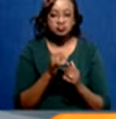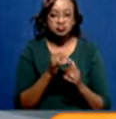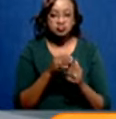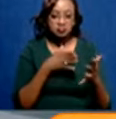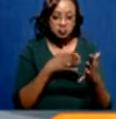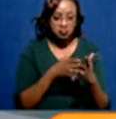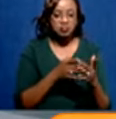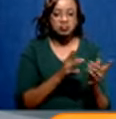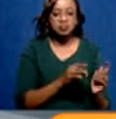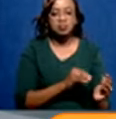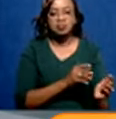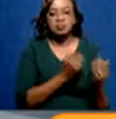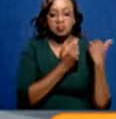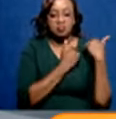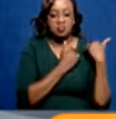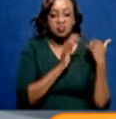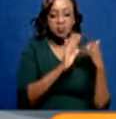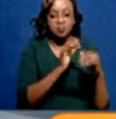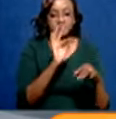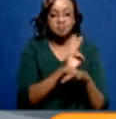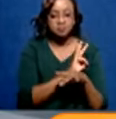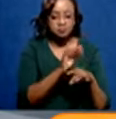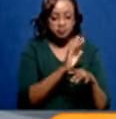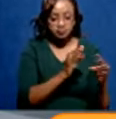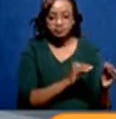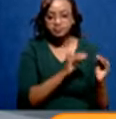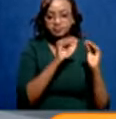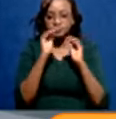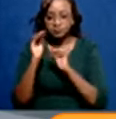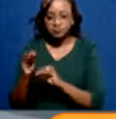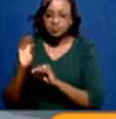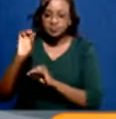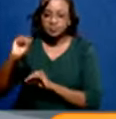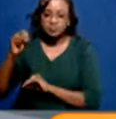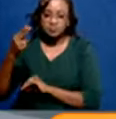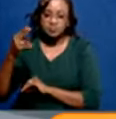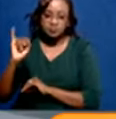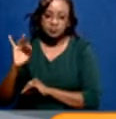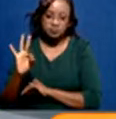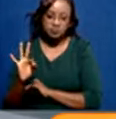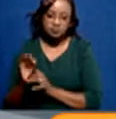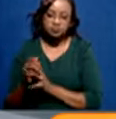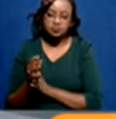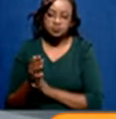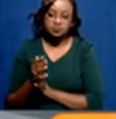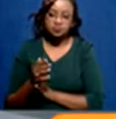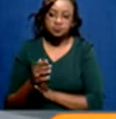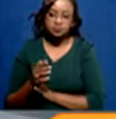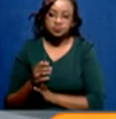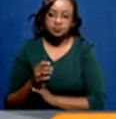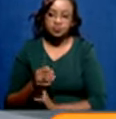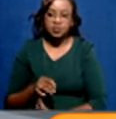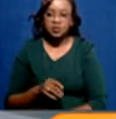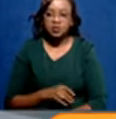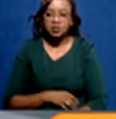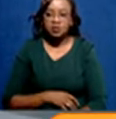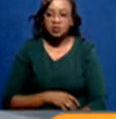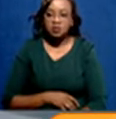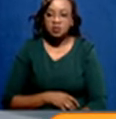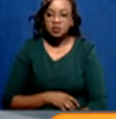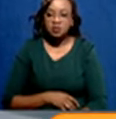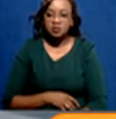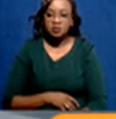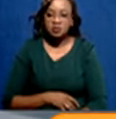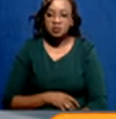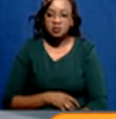to the Social Health Authority. However, the mandate of the Social Health Authority is wider, so it offers a wider range of benefits than NHIF did